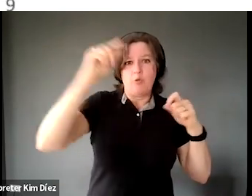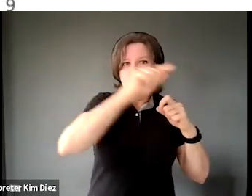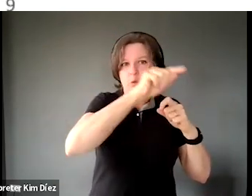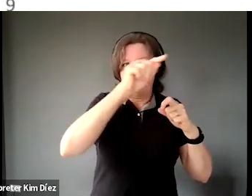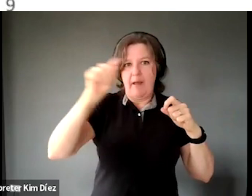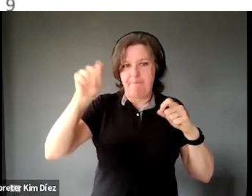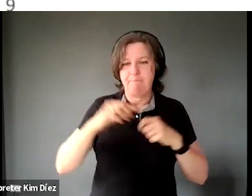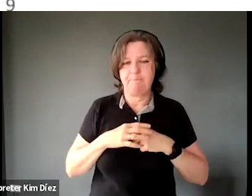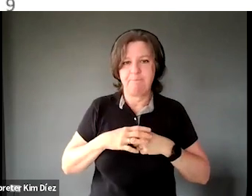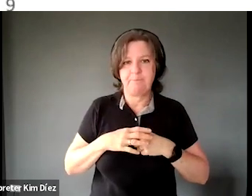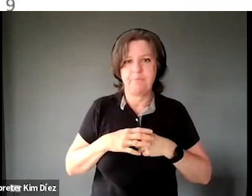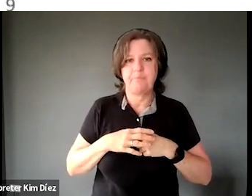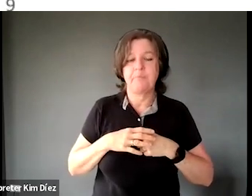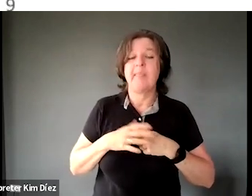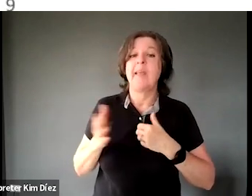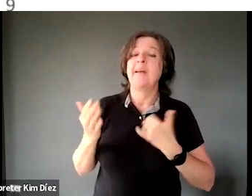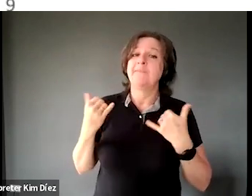see the control one here, the green one.